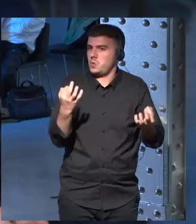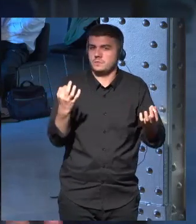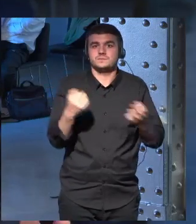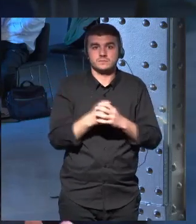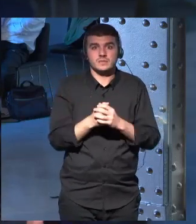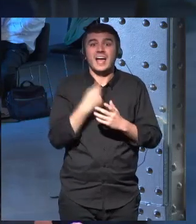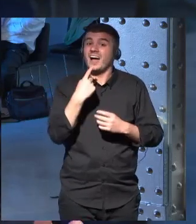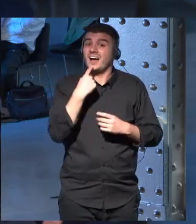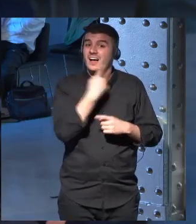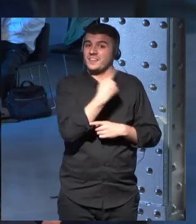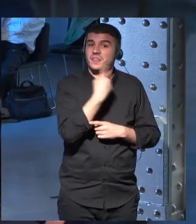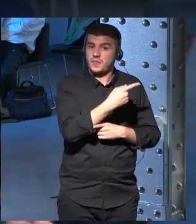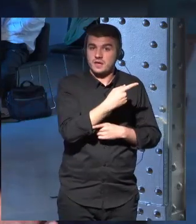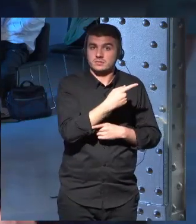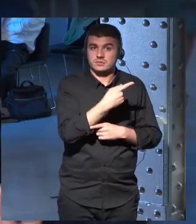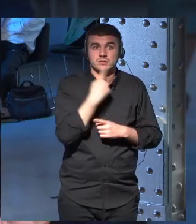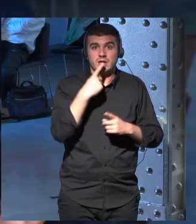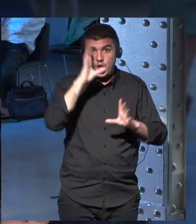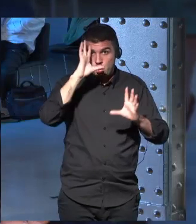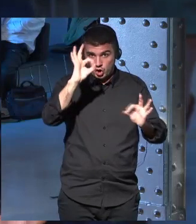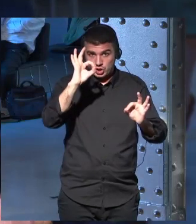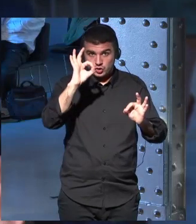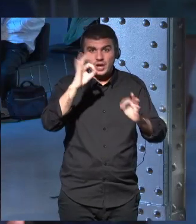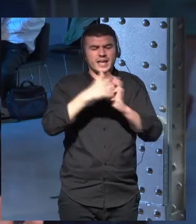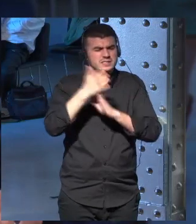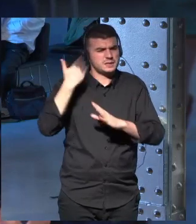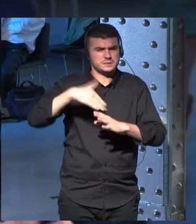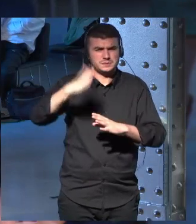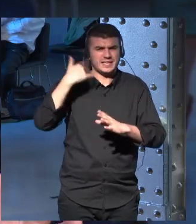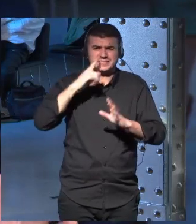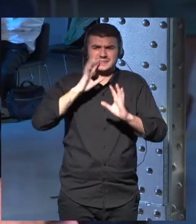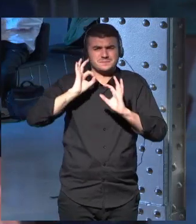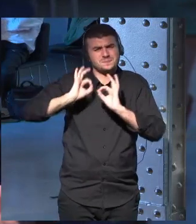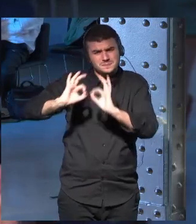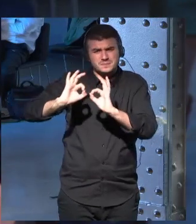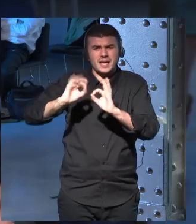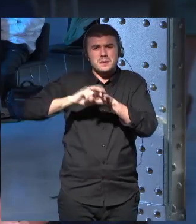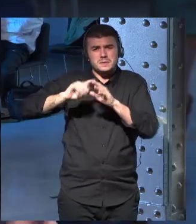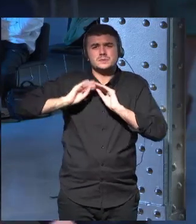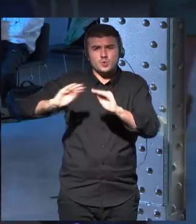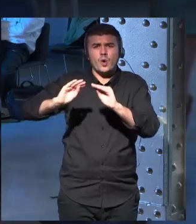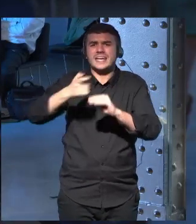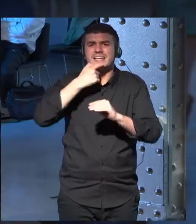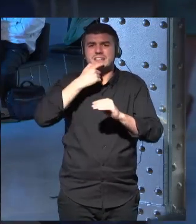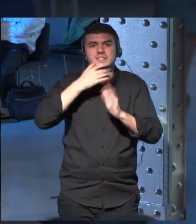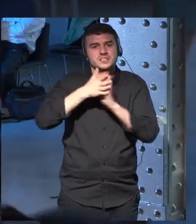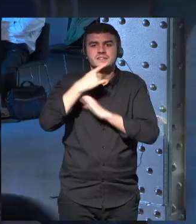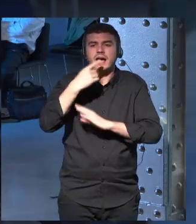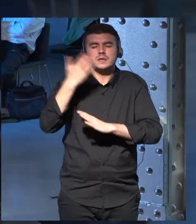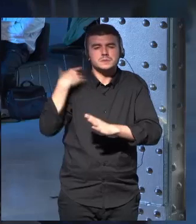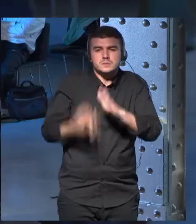of common sense is, how it emerges out of English history and English social